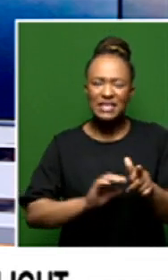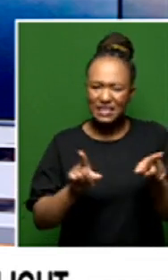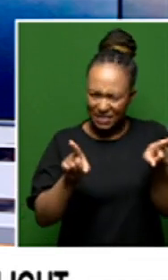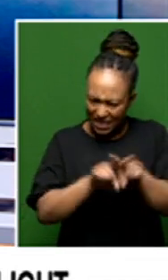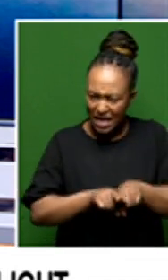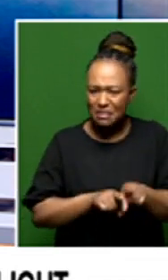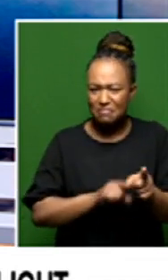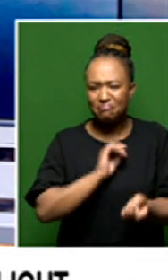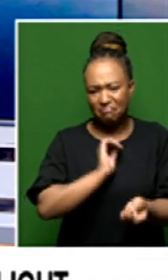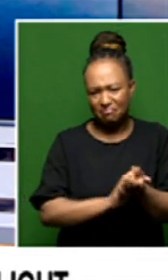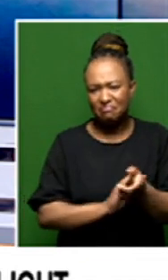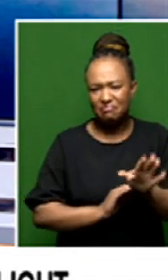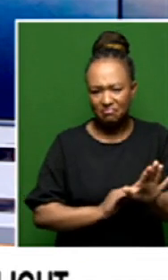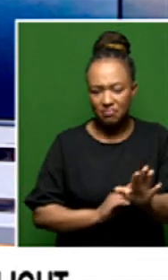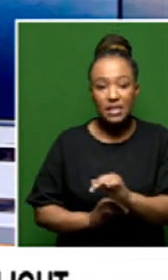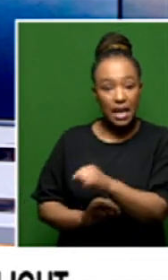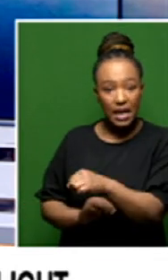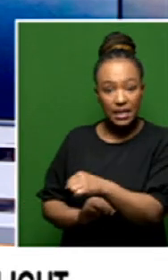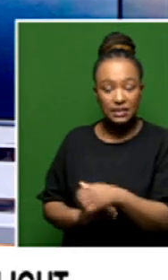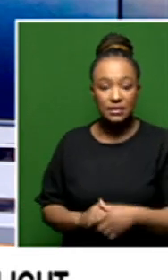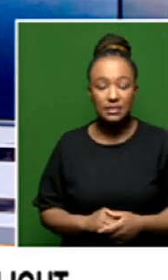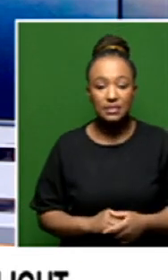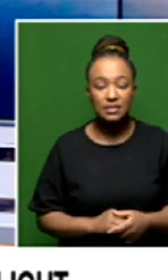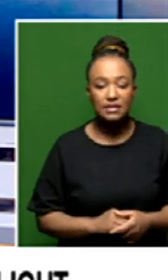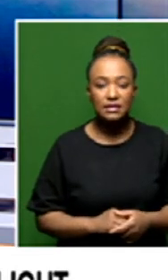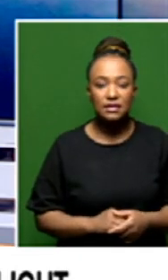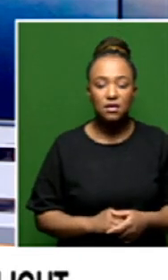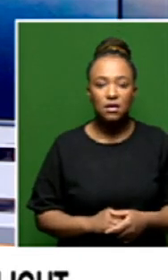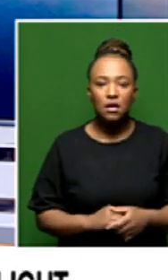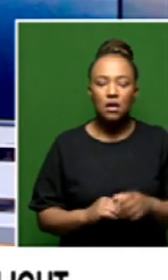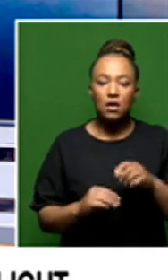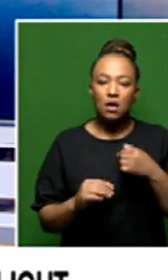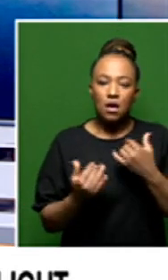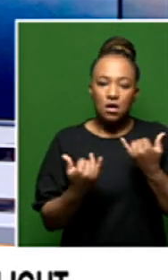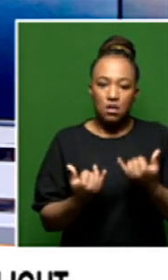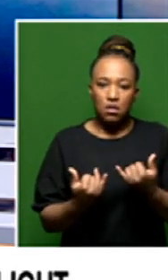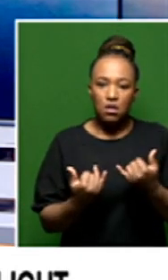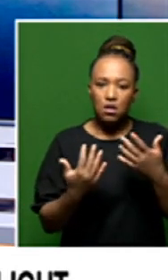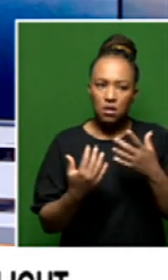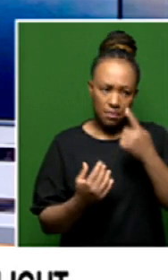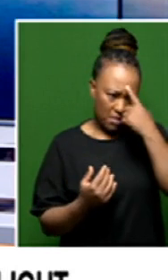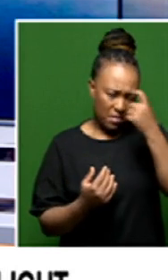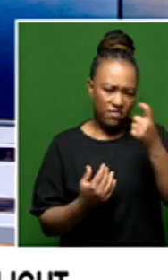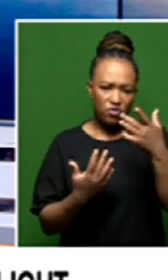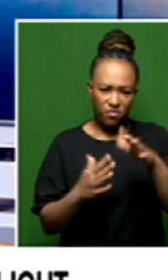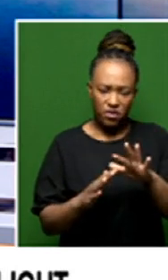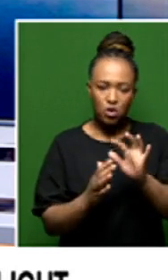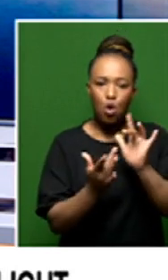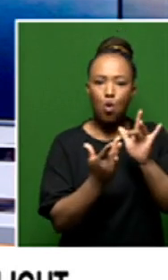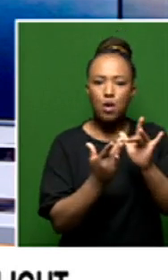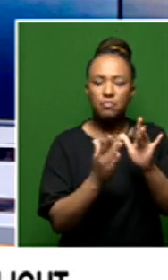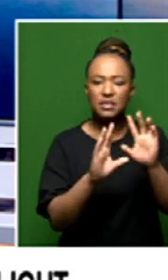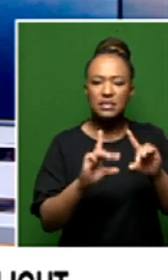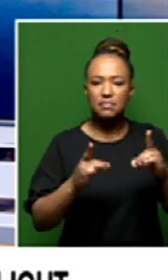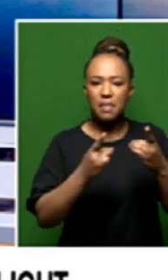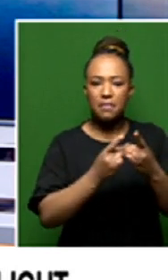exact same issue. Yes. Now, when you contacted, because I believe that you have been contacted by the Department